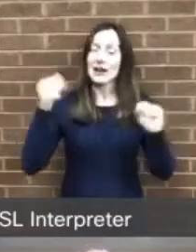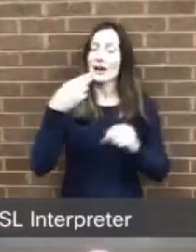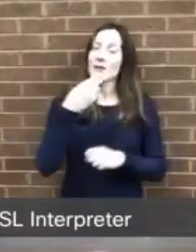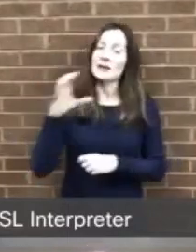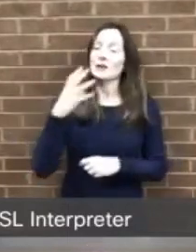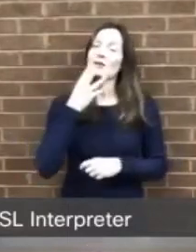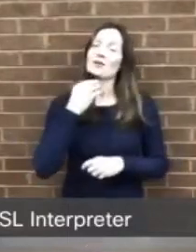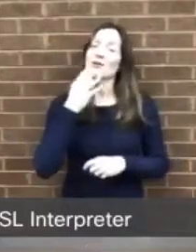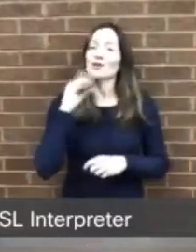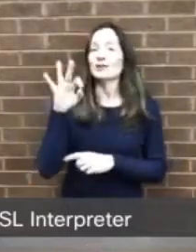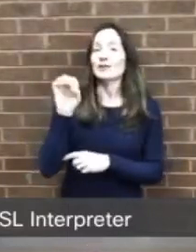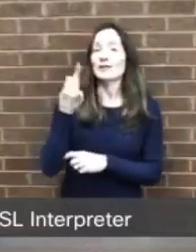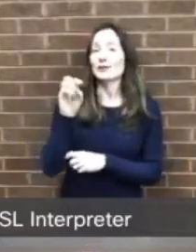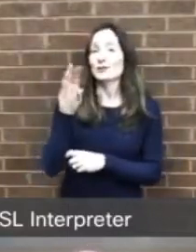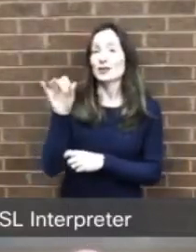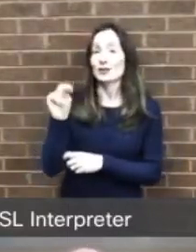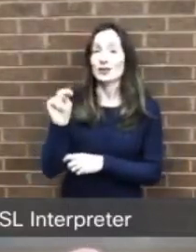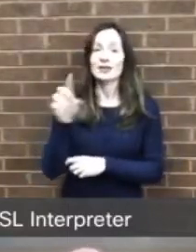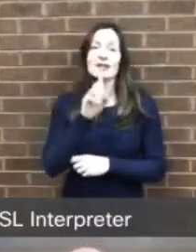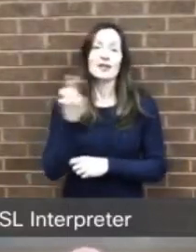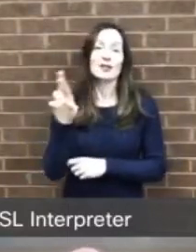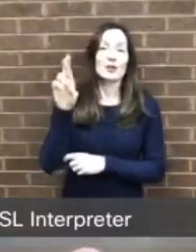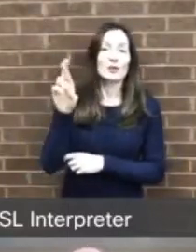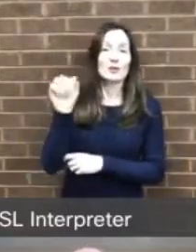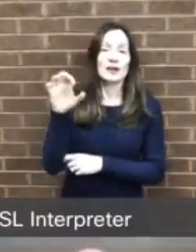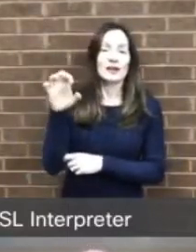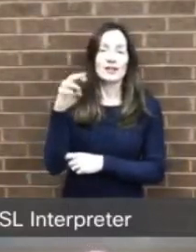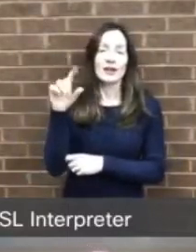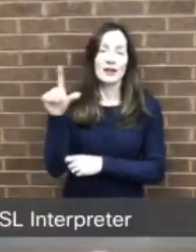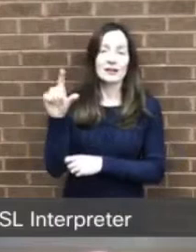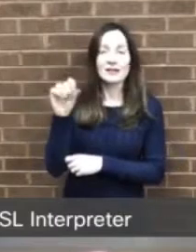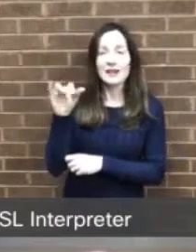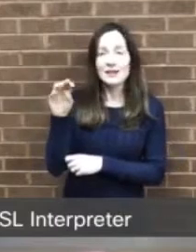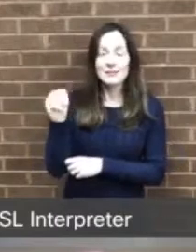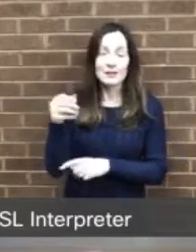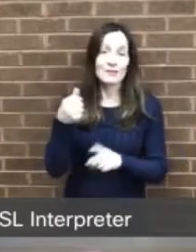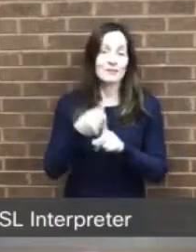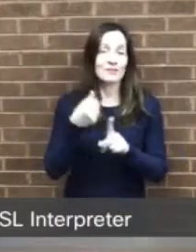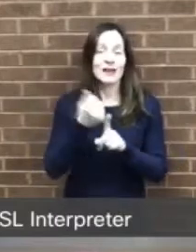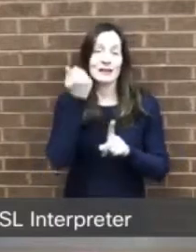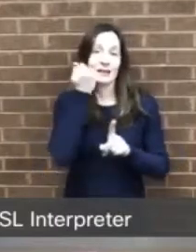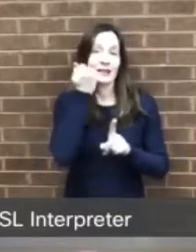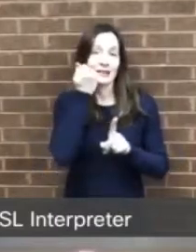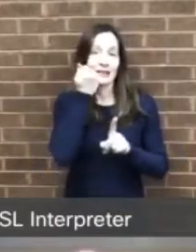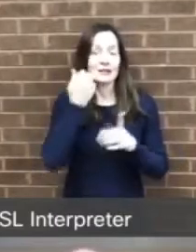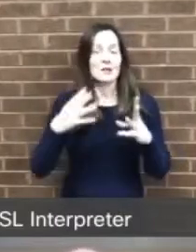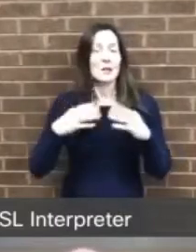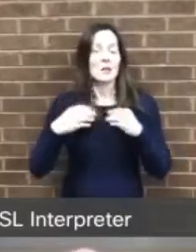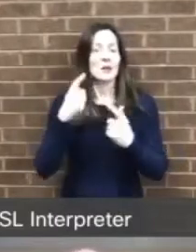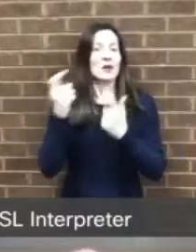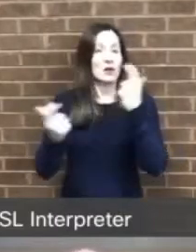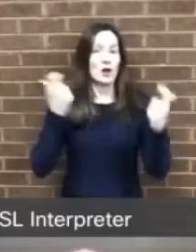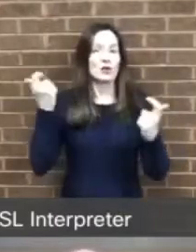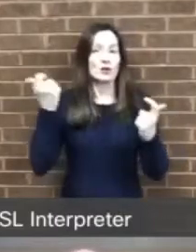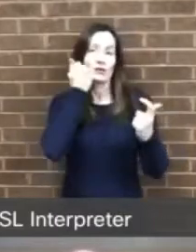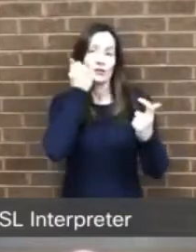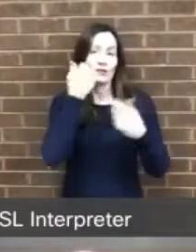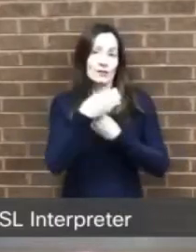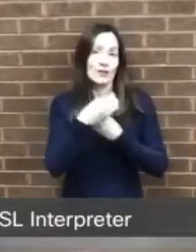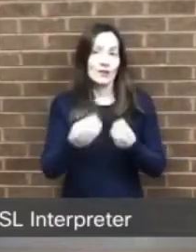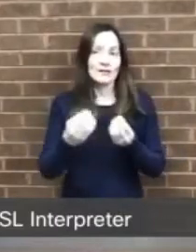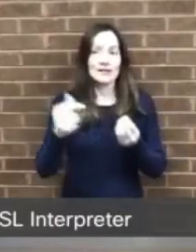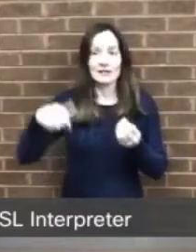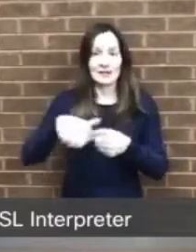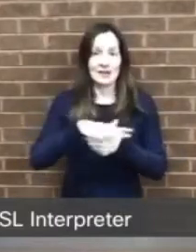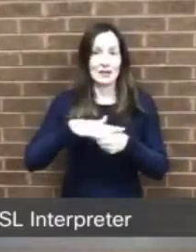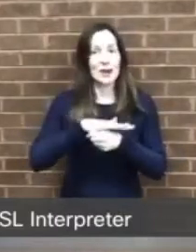Federation, Dr. Rachel Simon. She's a dentist who owns a large practice in the area, and she will say some words about